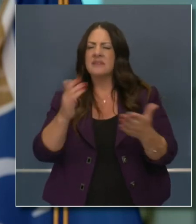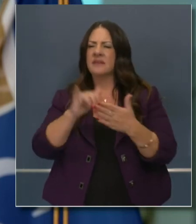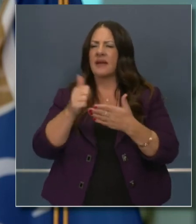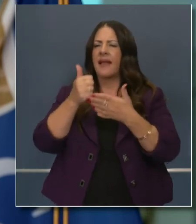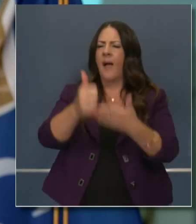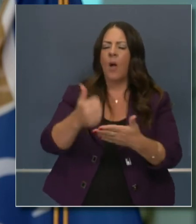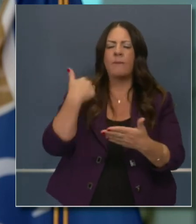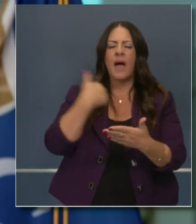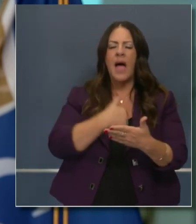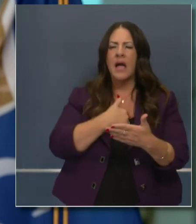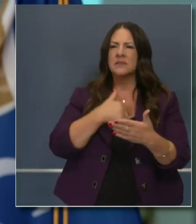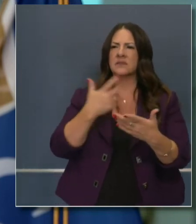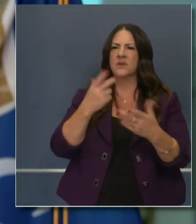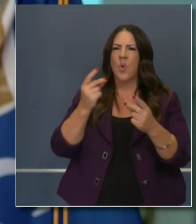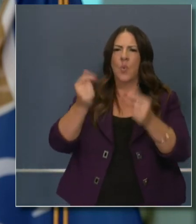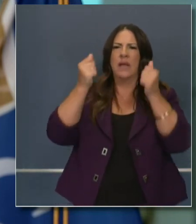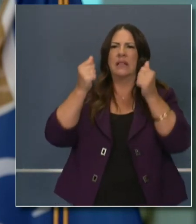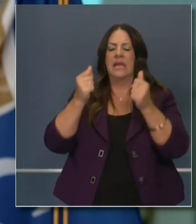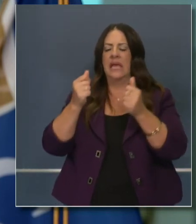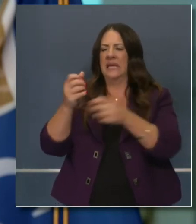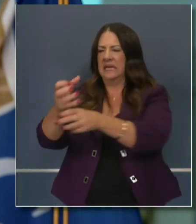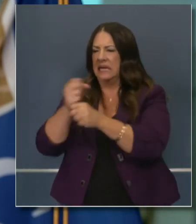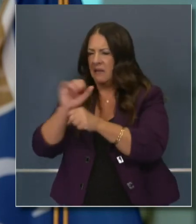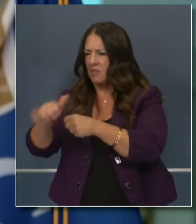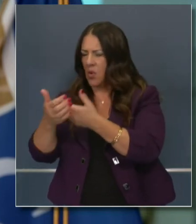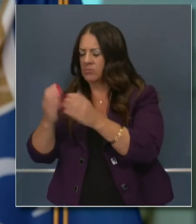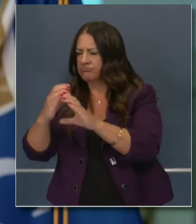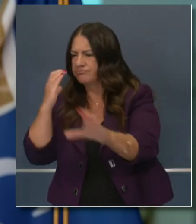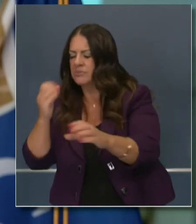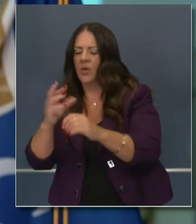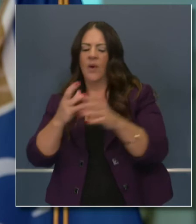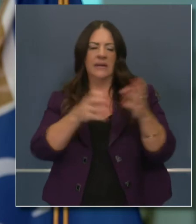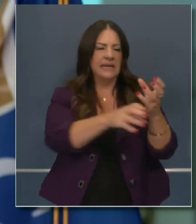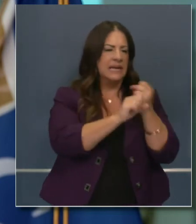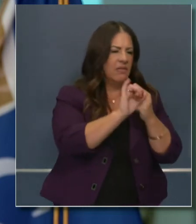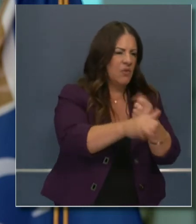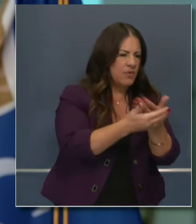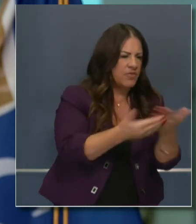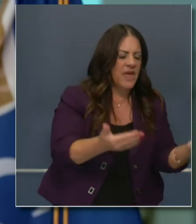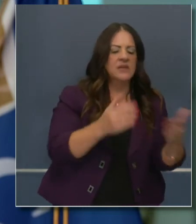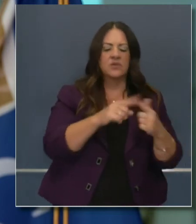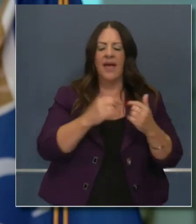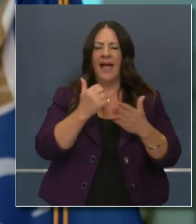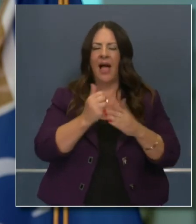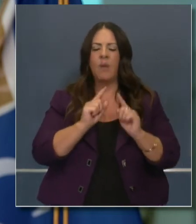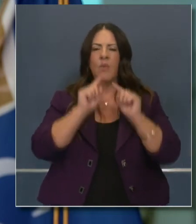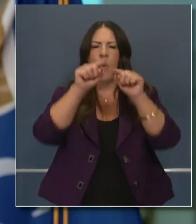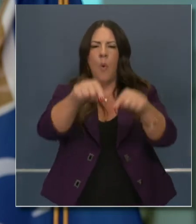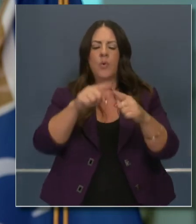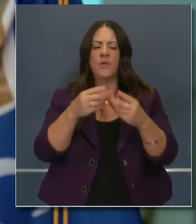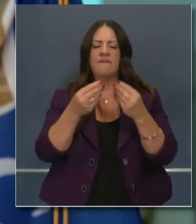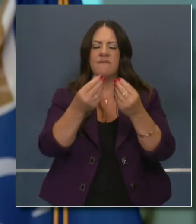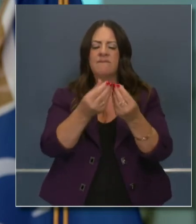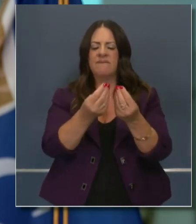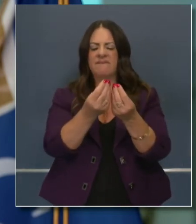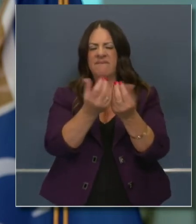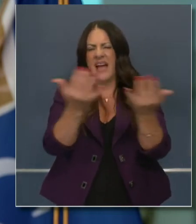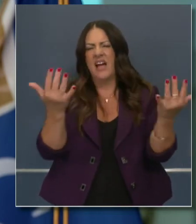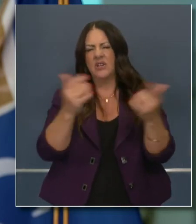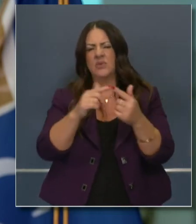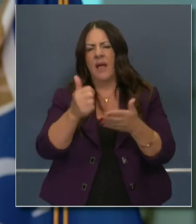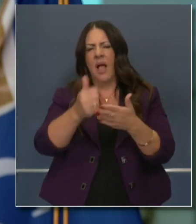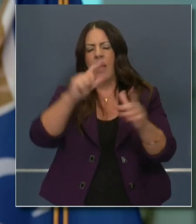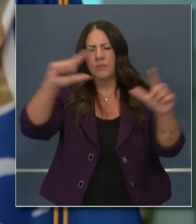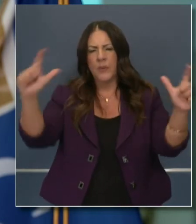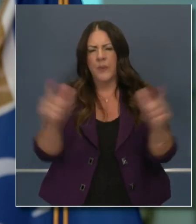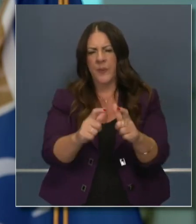infrared technology, new cameras that have been deployed not only by the state but by the IOUs themselves, more still coming in that